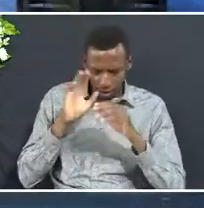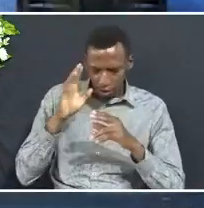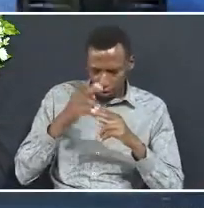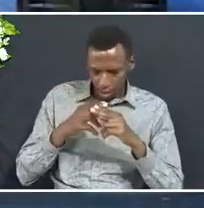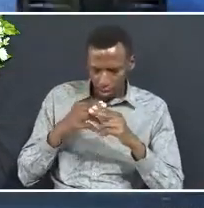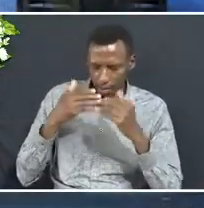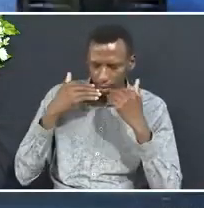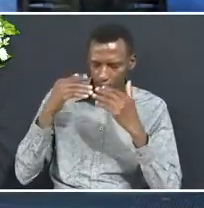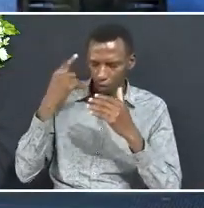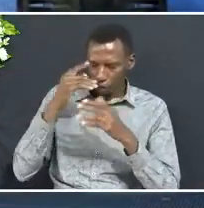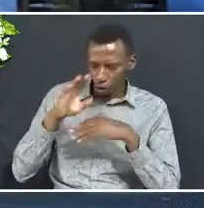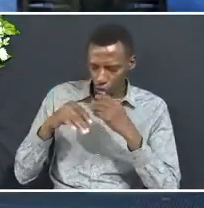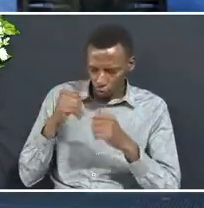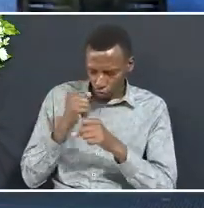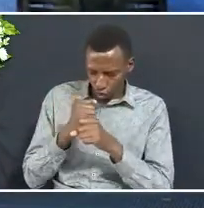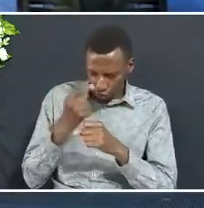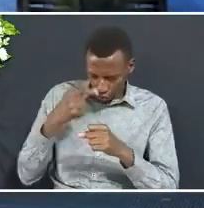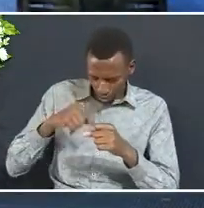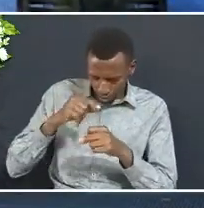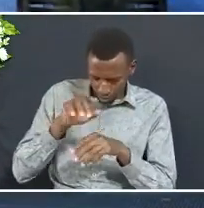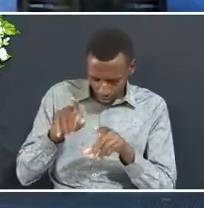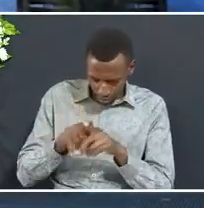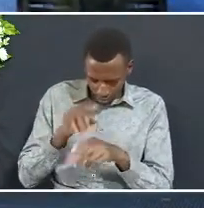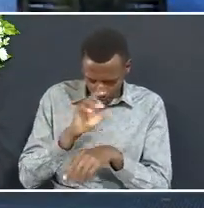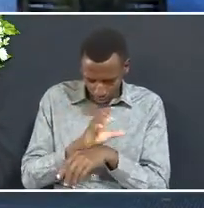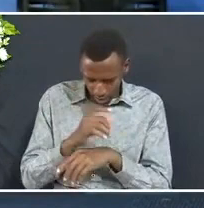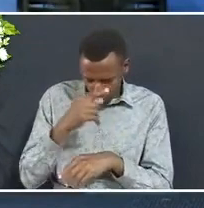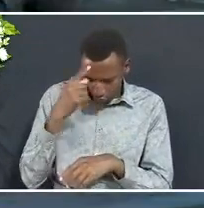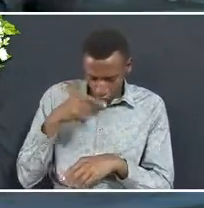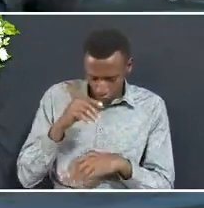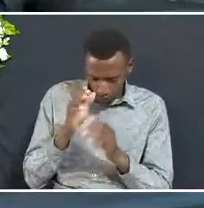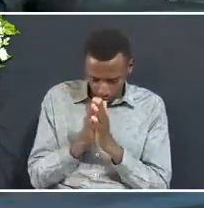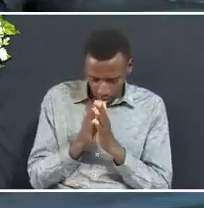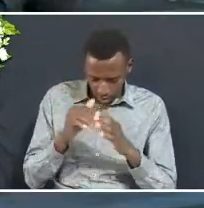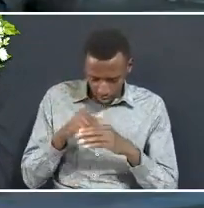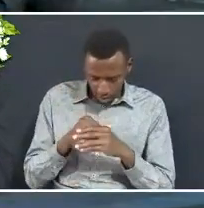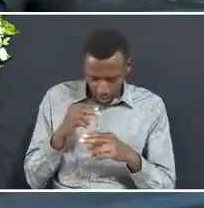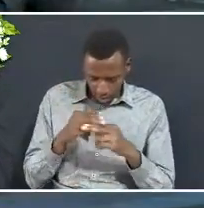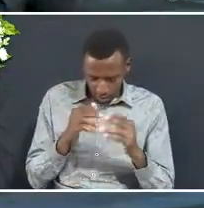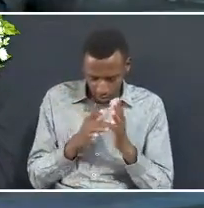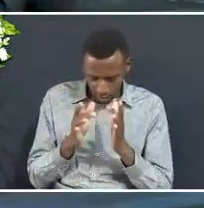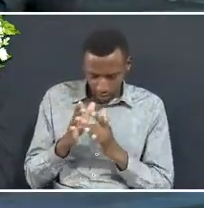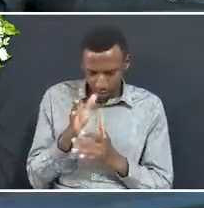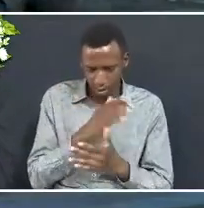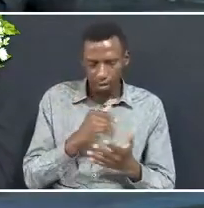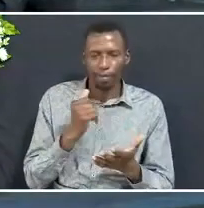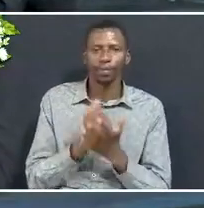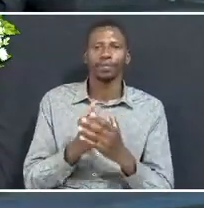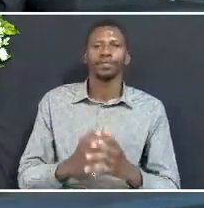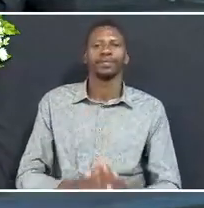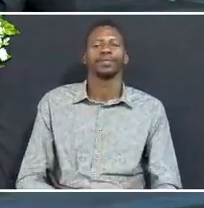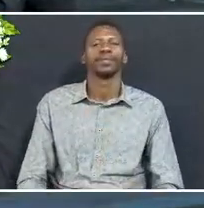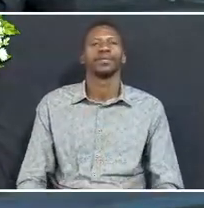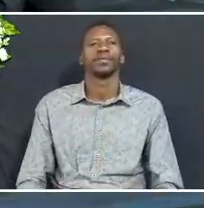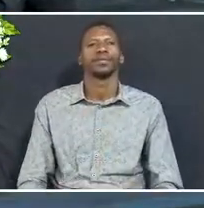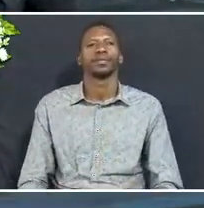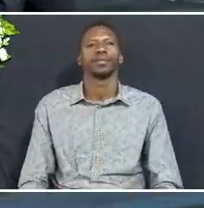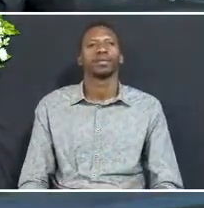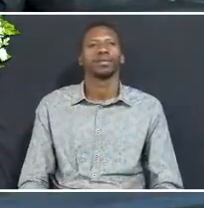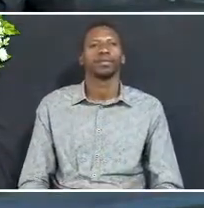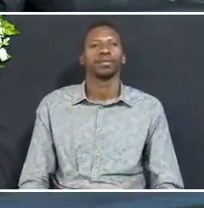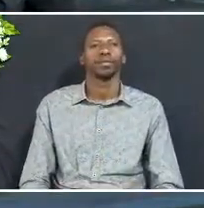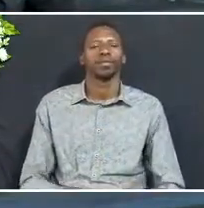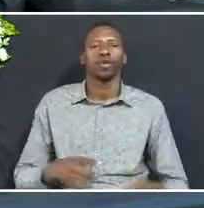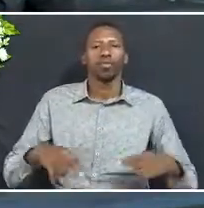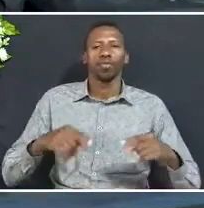you for all that you have done to us as a church. For we pray in Jesus' name. Thank you. We magnify